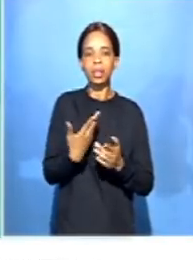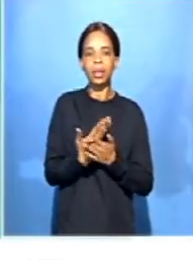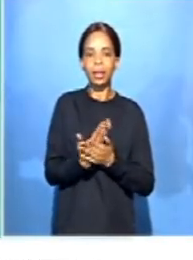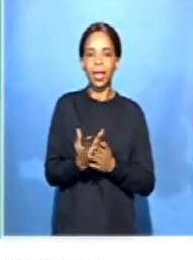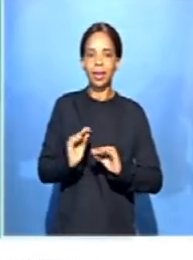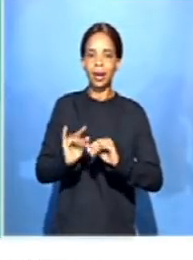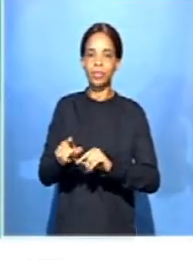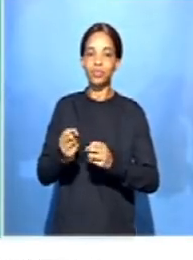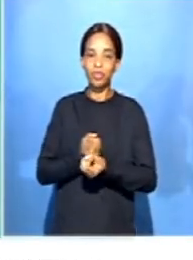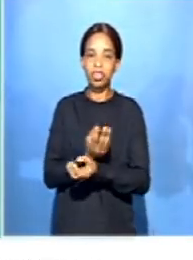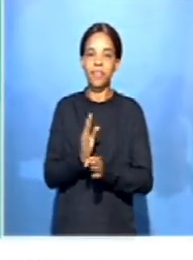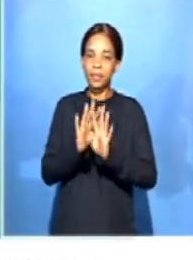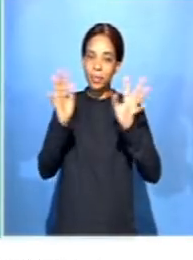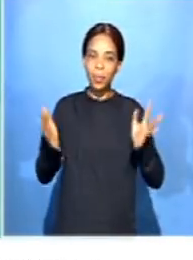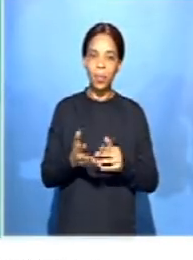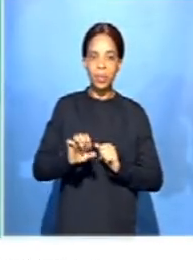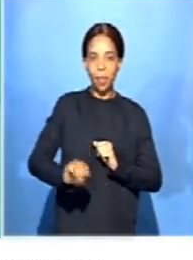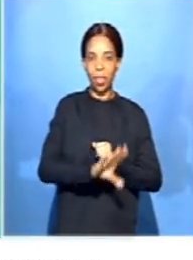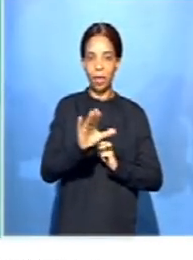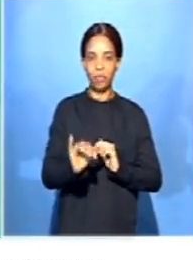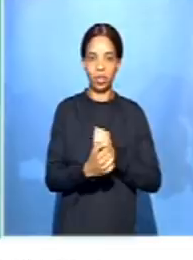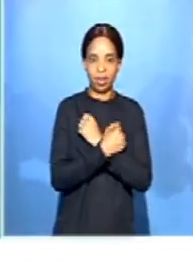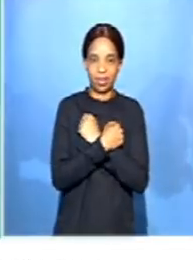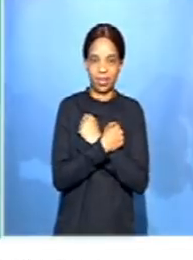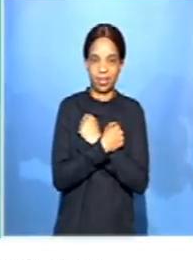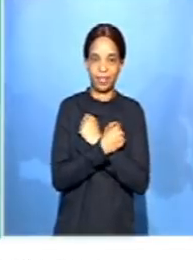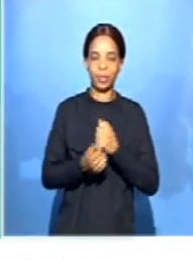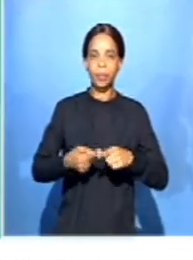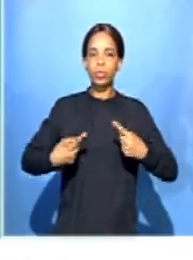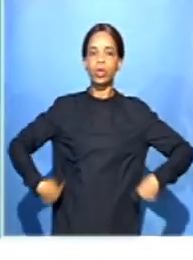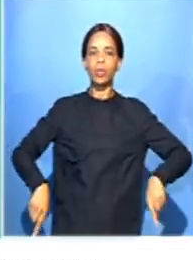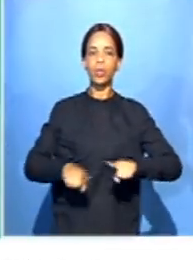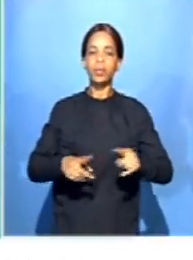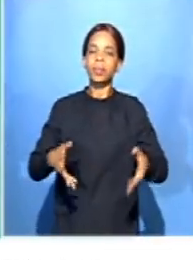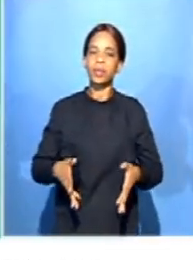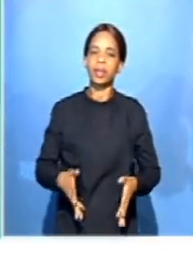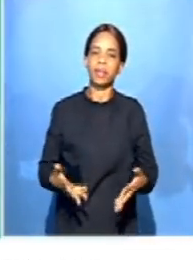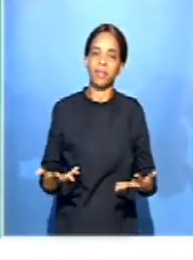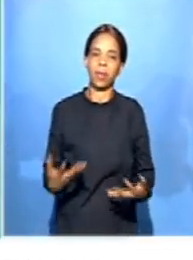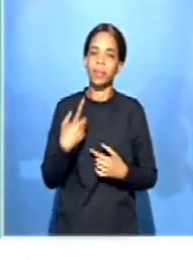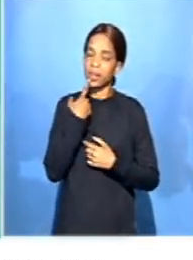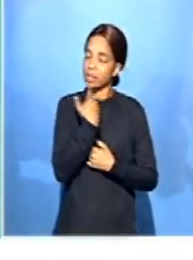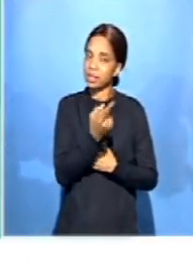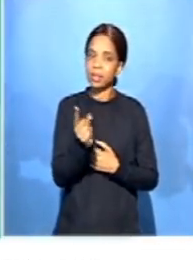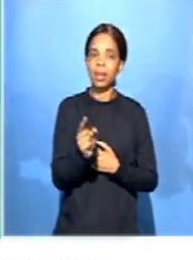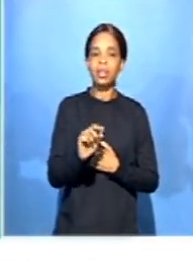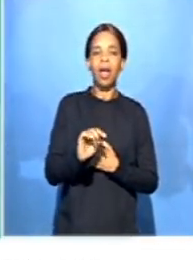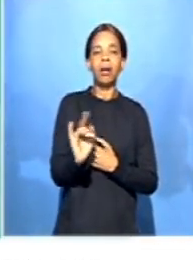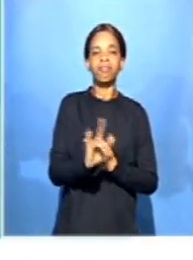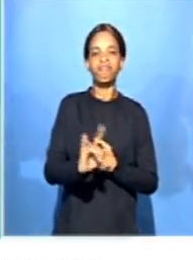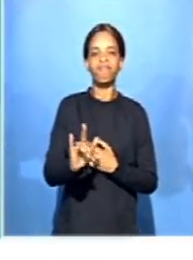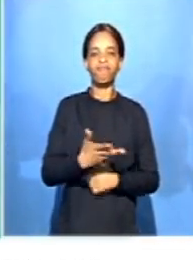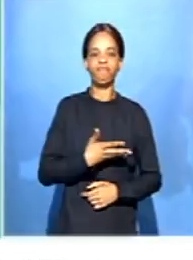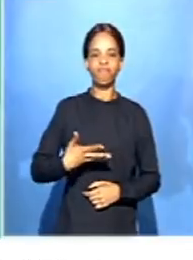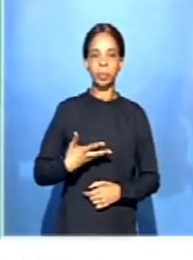jana re modumedisa mo boemeng ba bana ba botlhe ba e leng gore ke bana ba gagwe ba ka be ba ratile go re